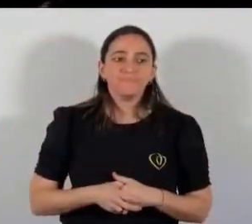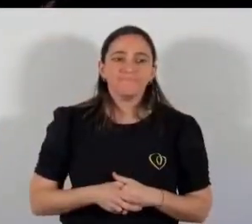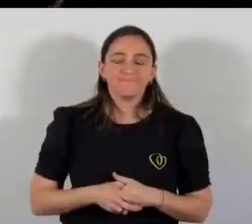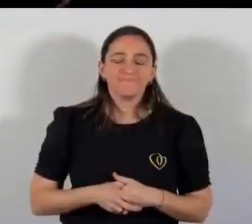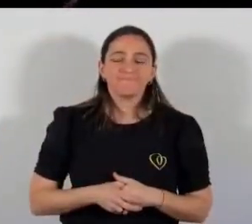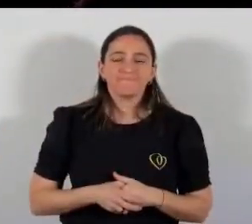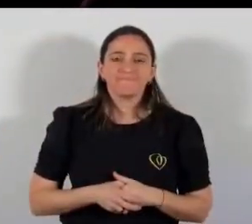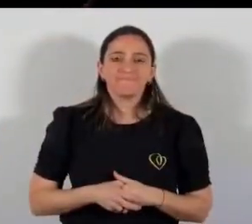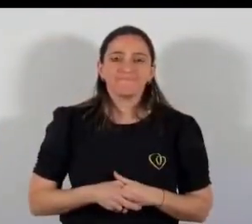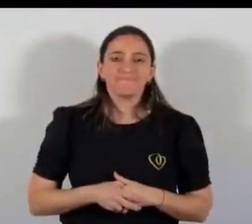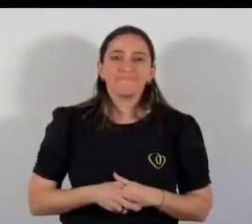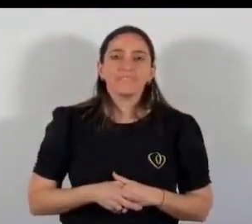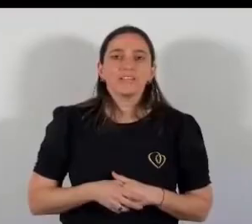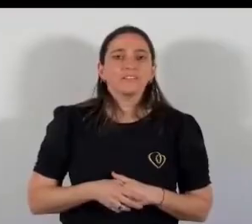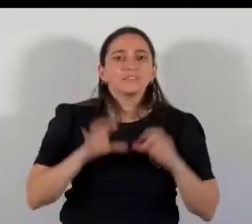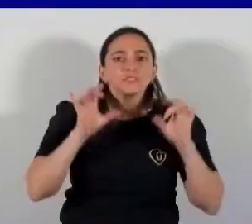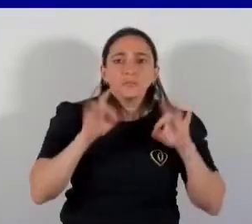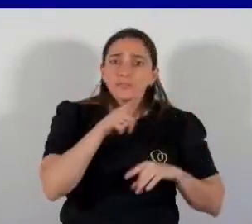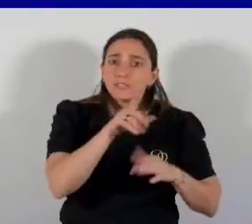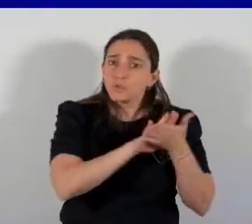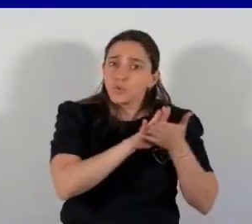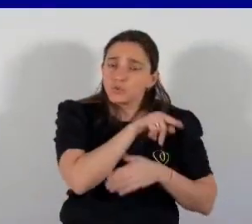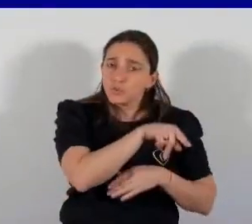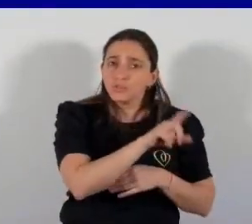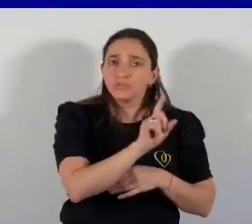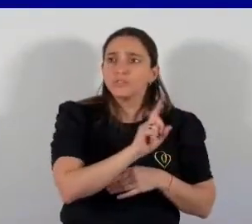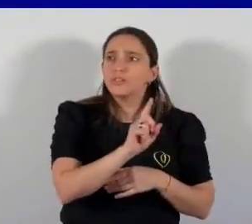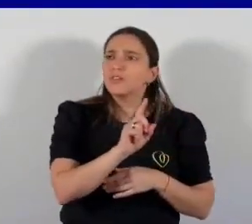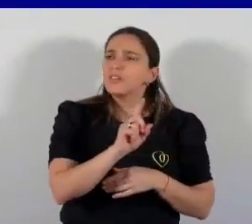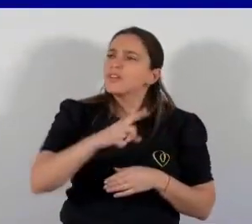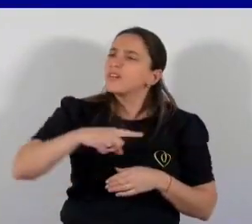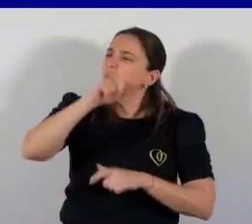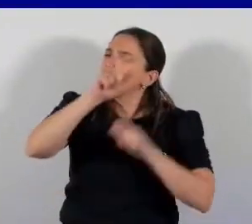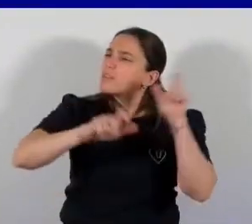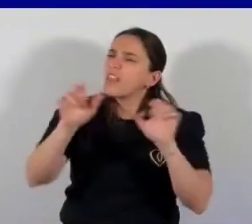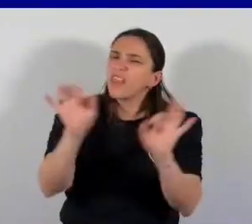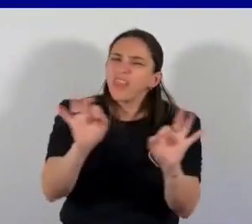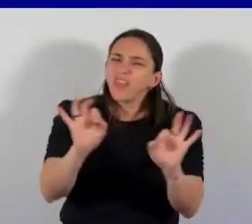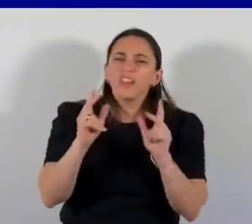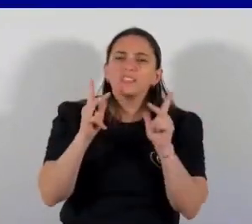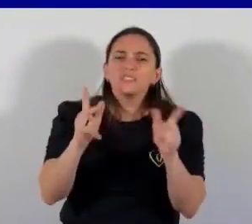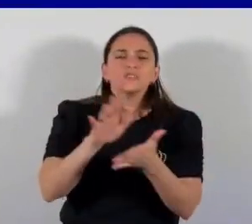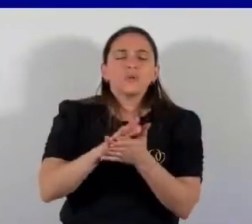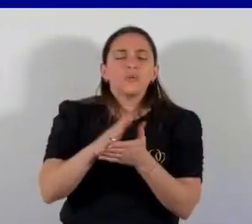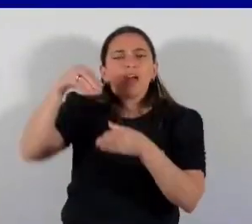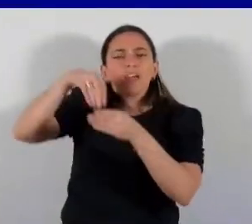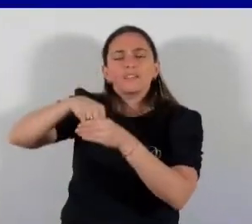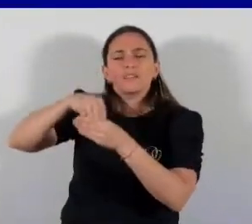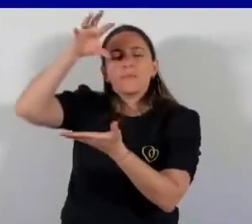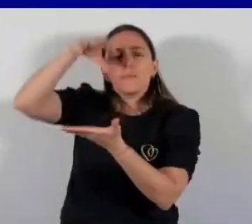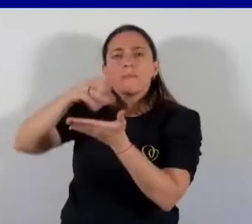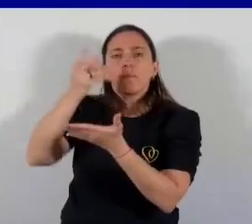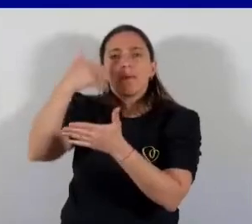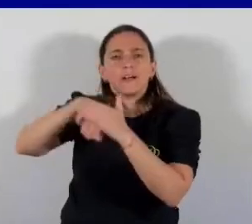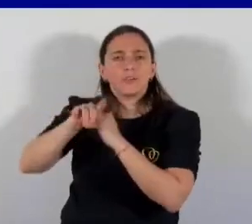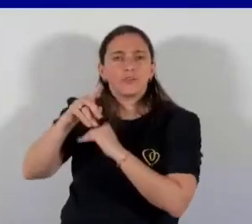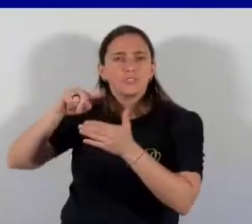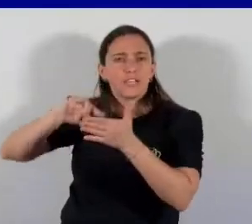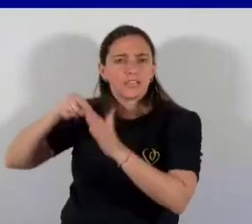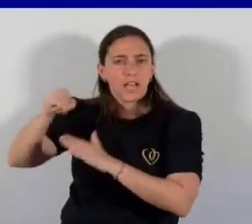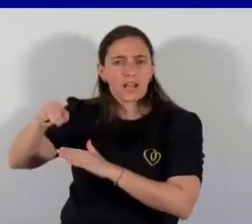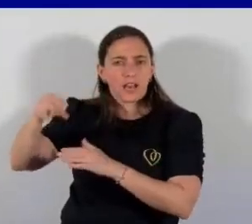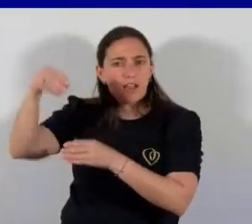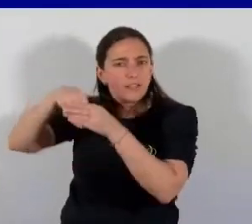Pero no solo eso. Digo, But nadie not hablaba only de lo that. que pasaba dentro del balance. God, nobody talked about what was happening Y